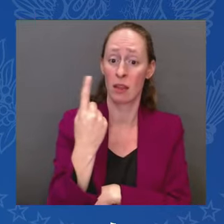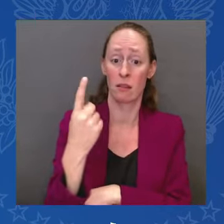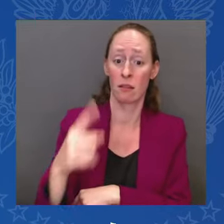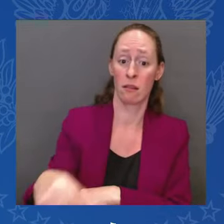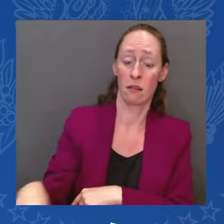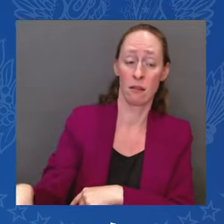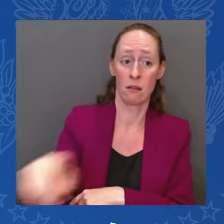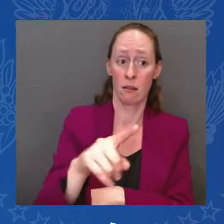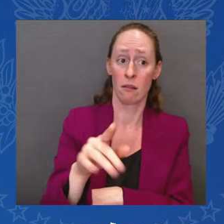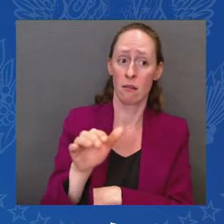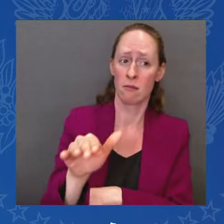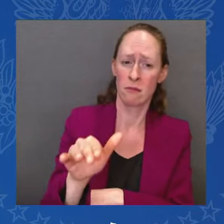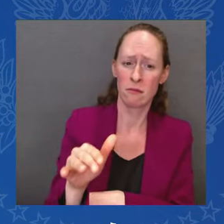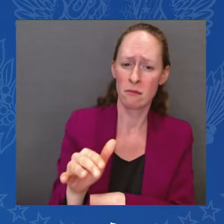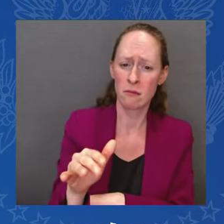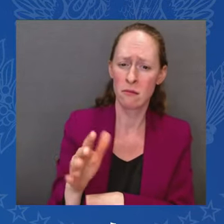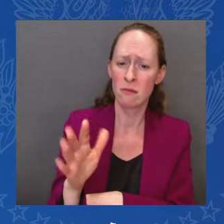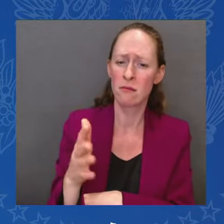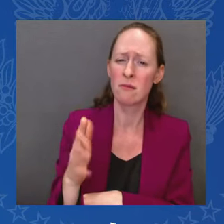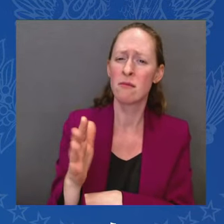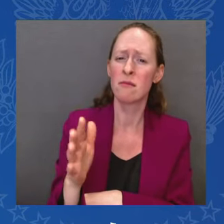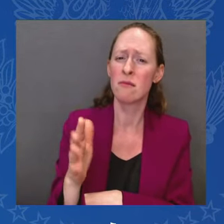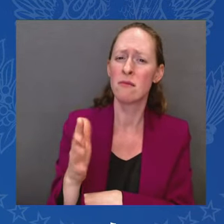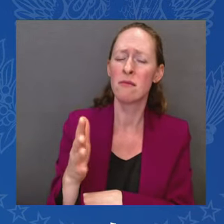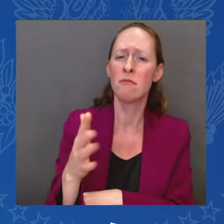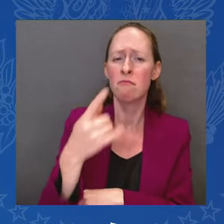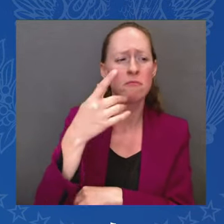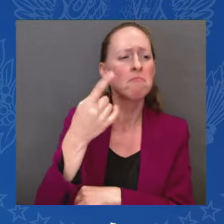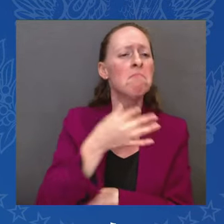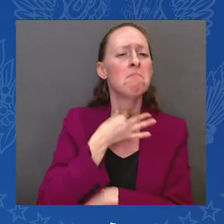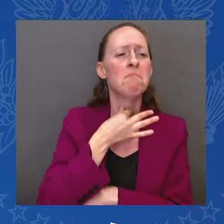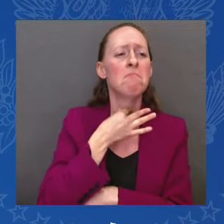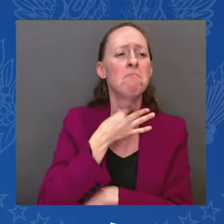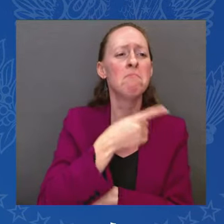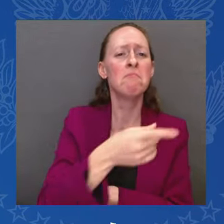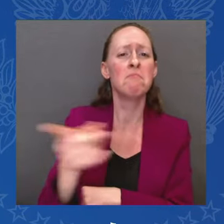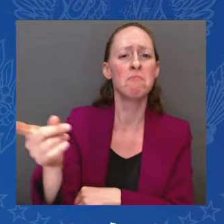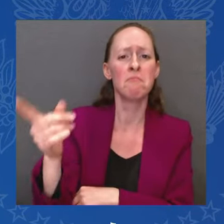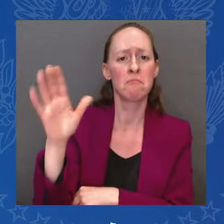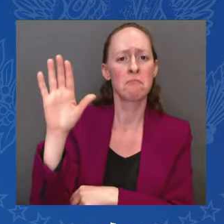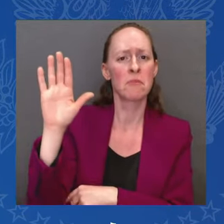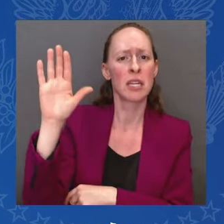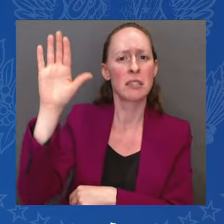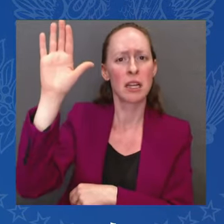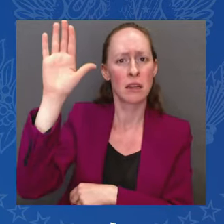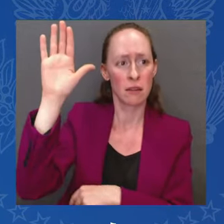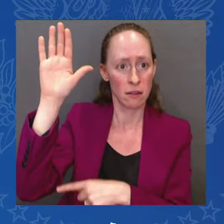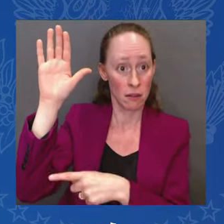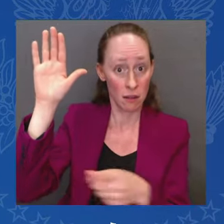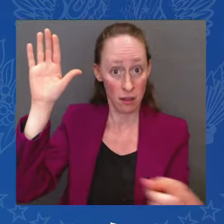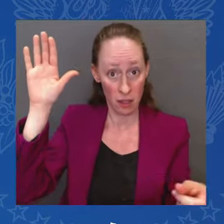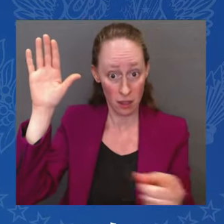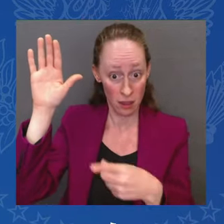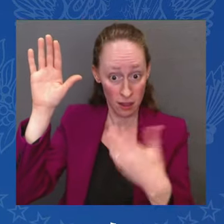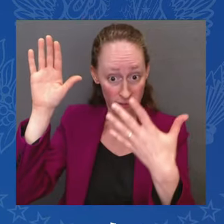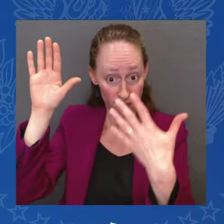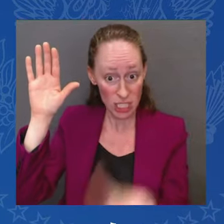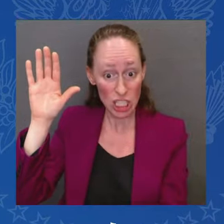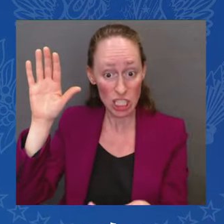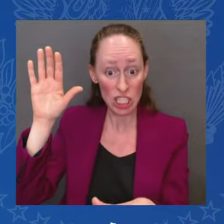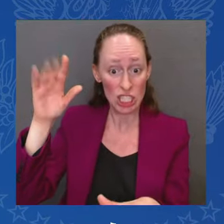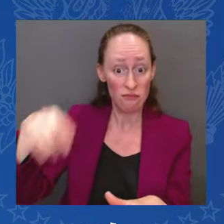ask is, please raise your hand if you have had an active shooter drill while you were